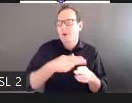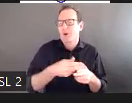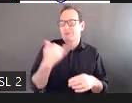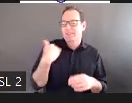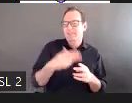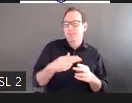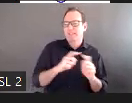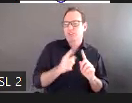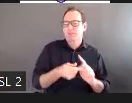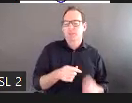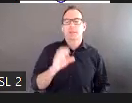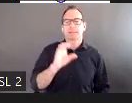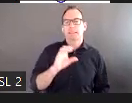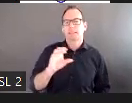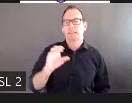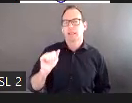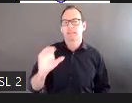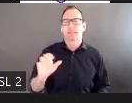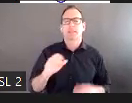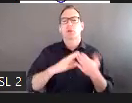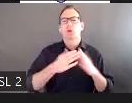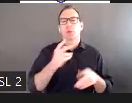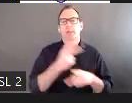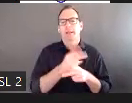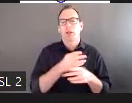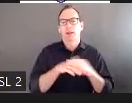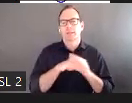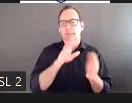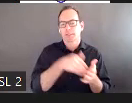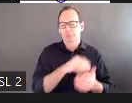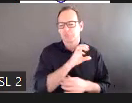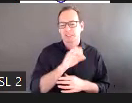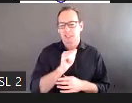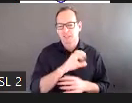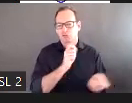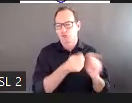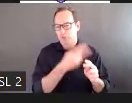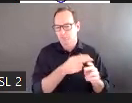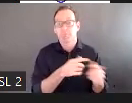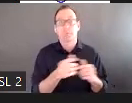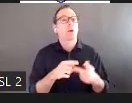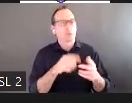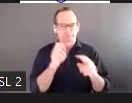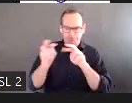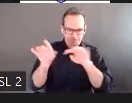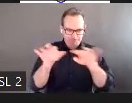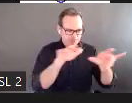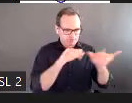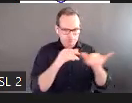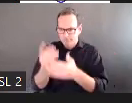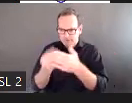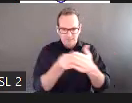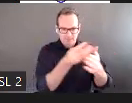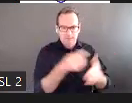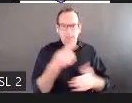our police service saw gaps in how we respond to seniors at risk in the community. A pilot project for the Elder